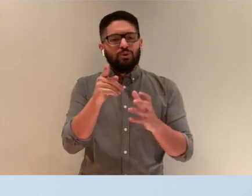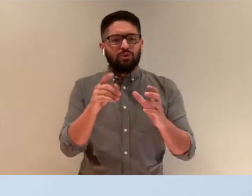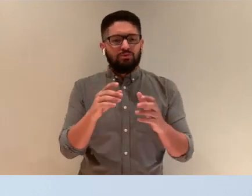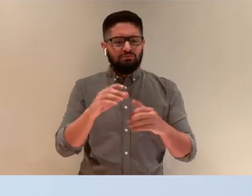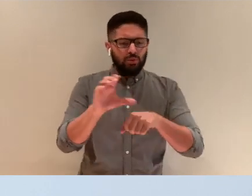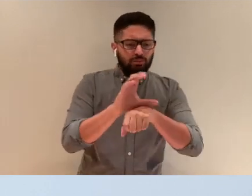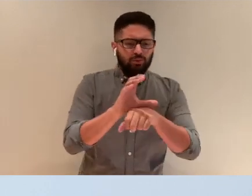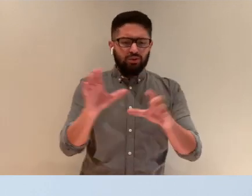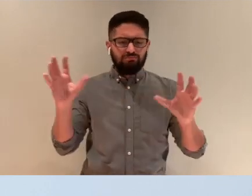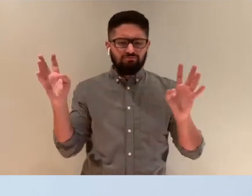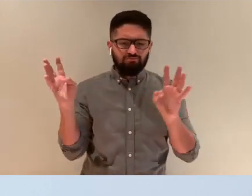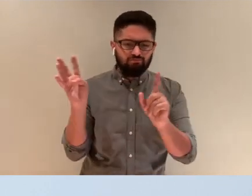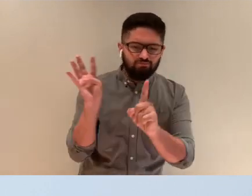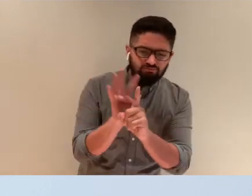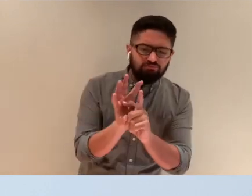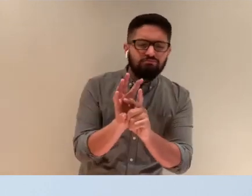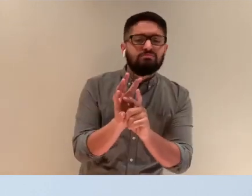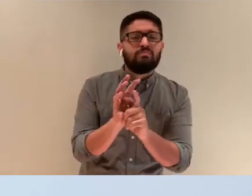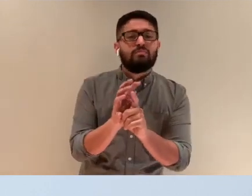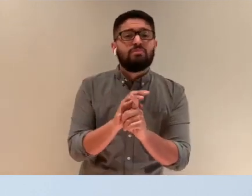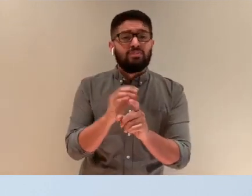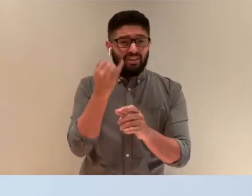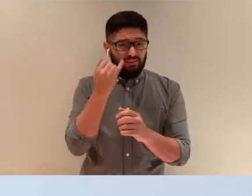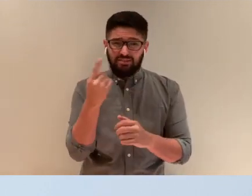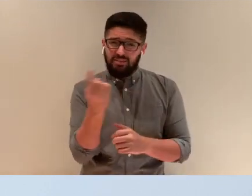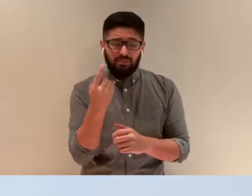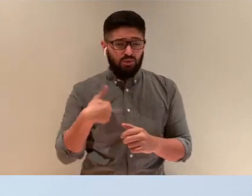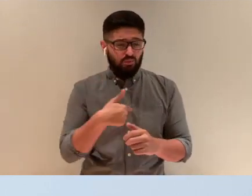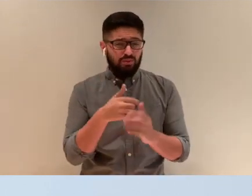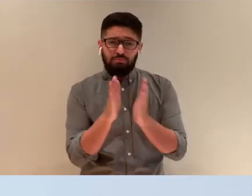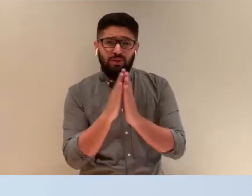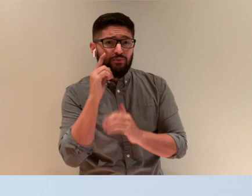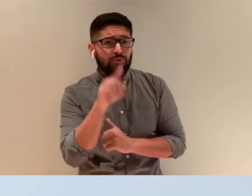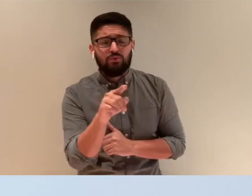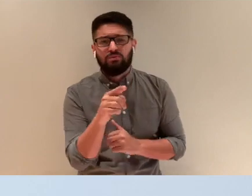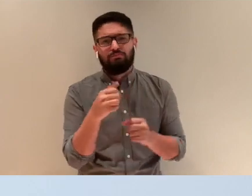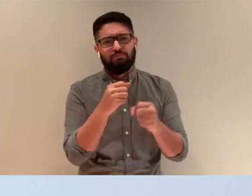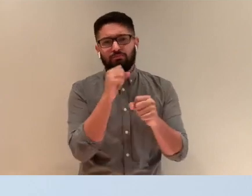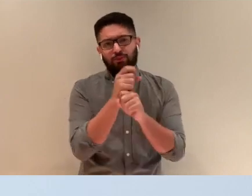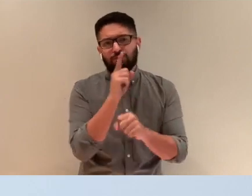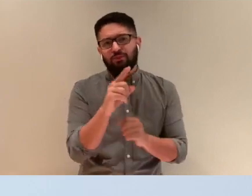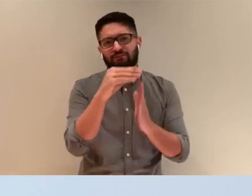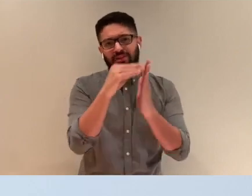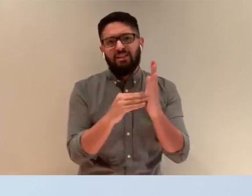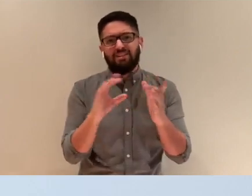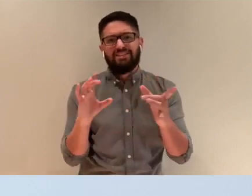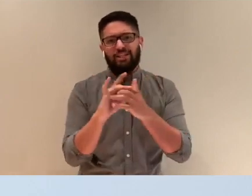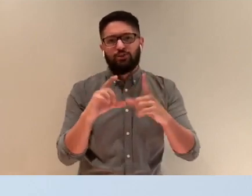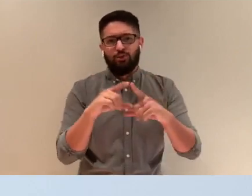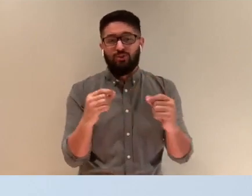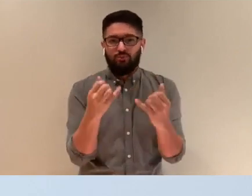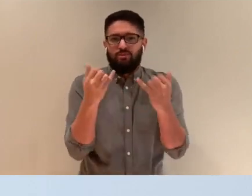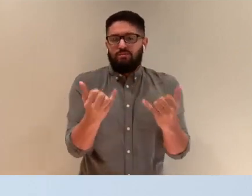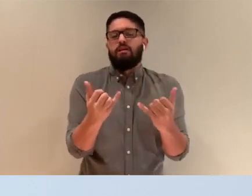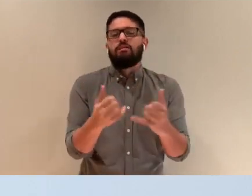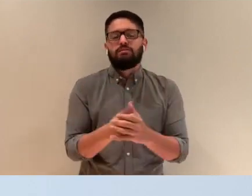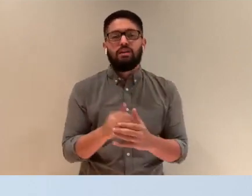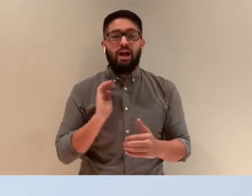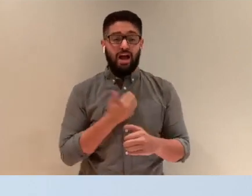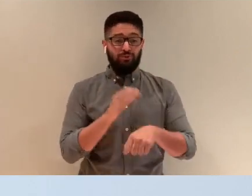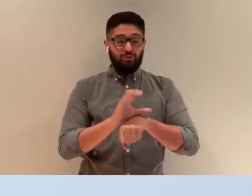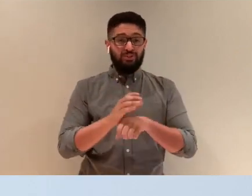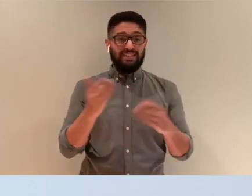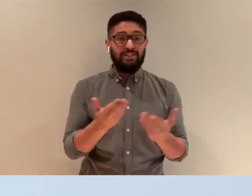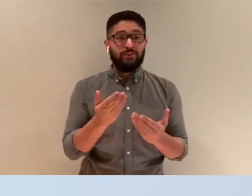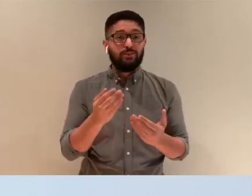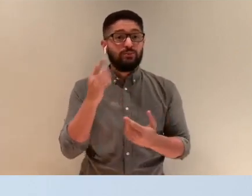you to gather around the computer and pray with us. And if there's anything that we can pray for, make sure you fill out that connection card at this very